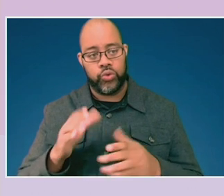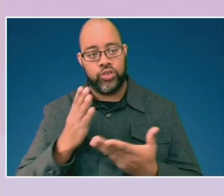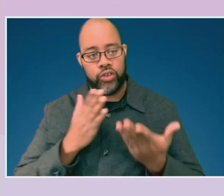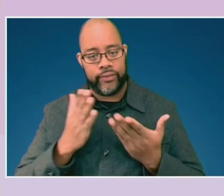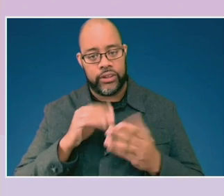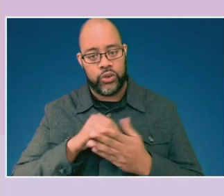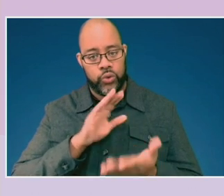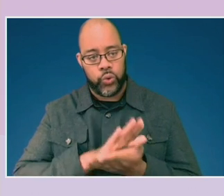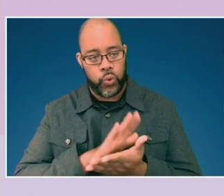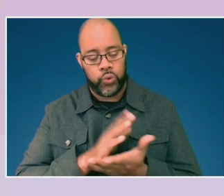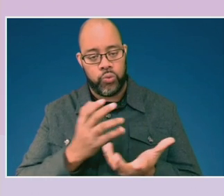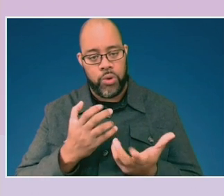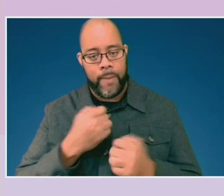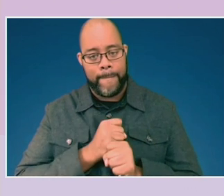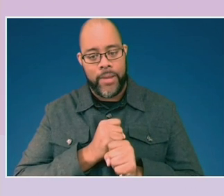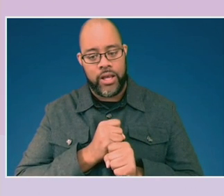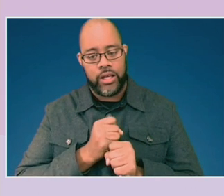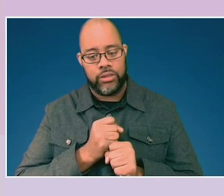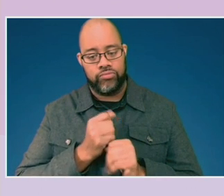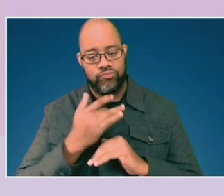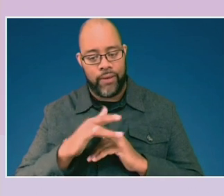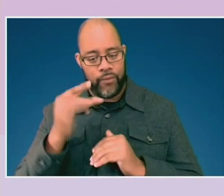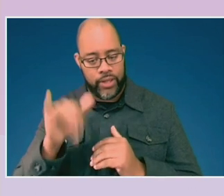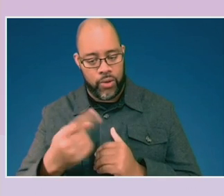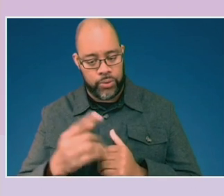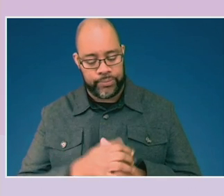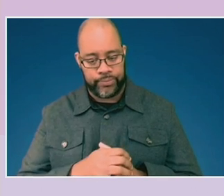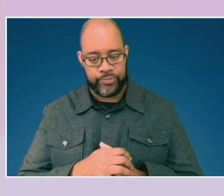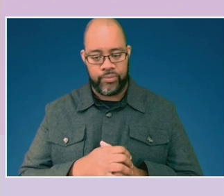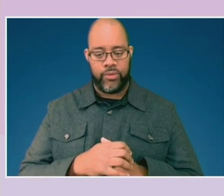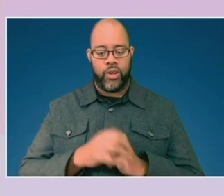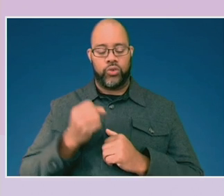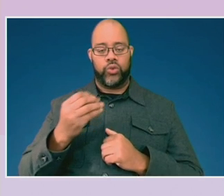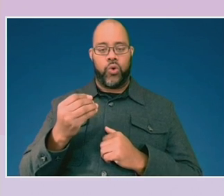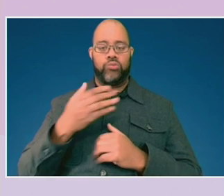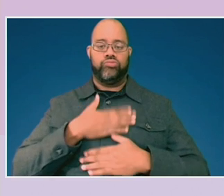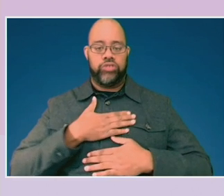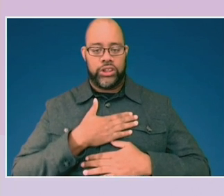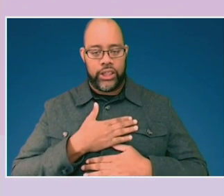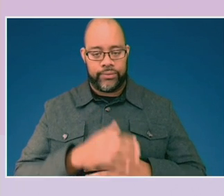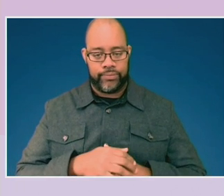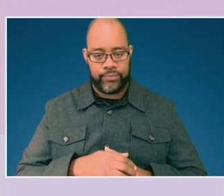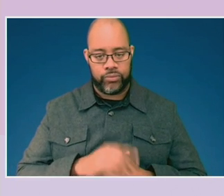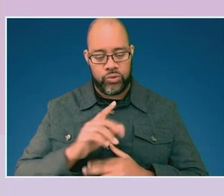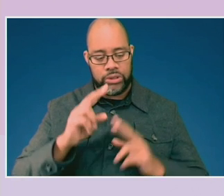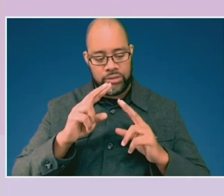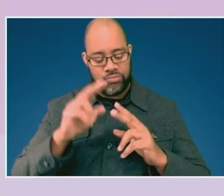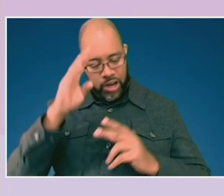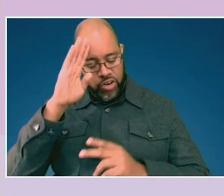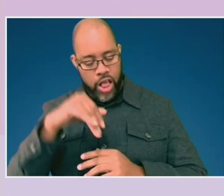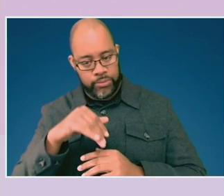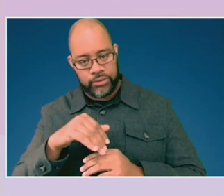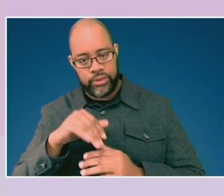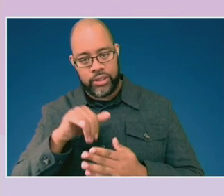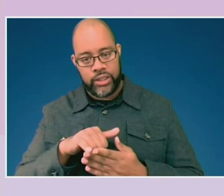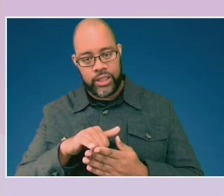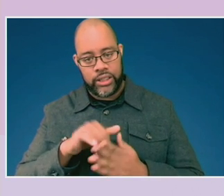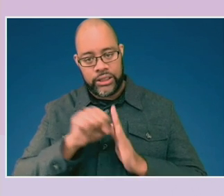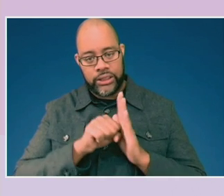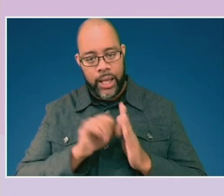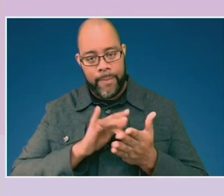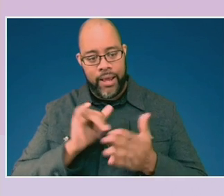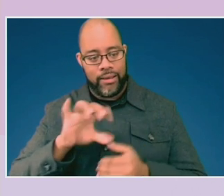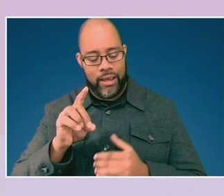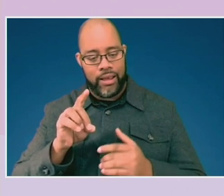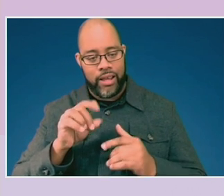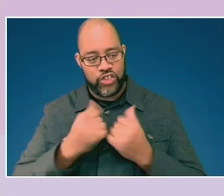and wanting to make room for them. And so appreciate your acknowledgement that the state Medicaid agencies may need